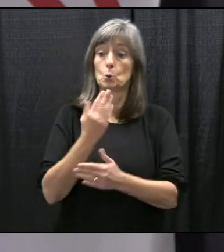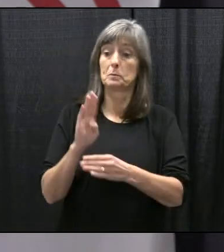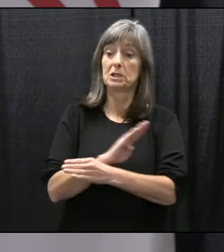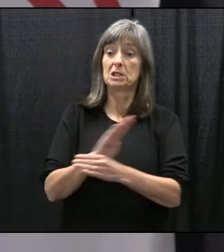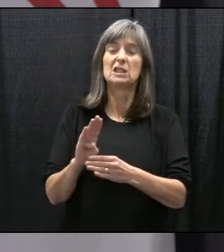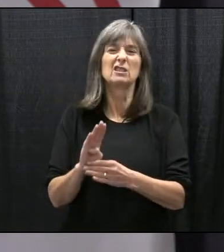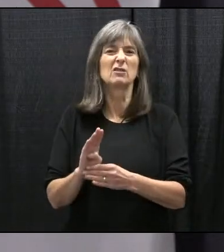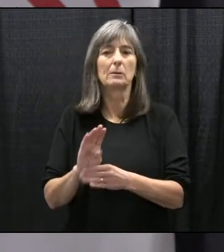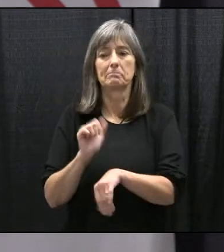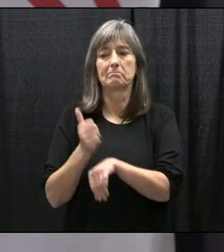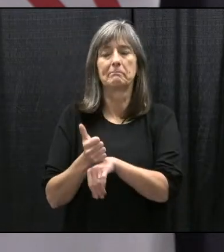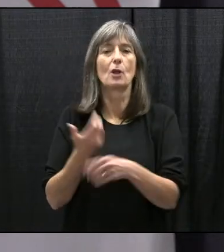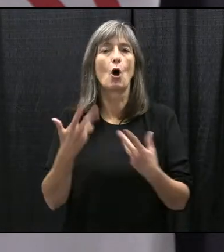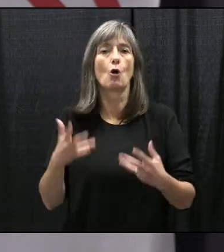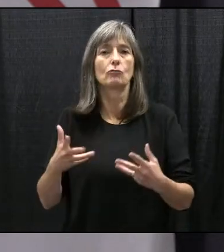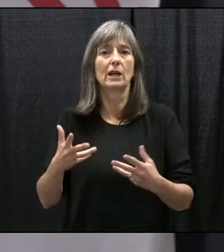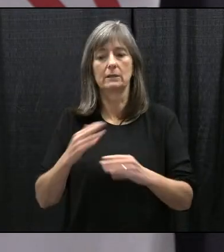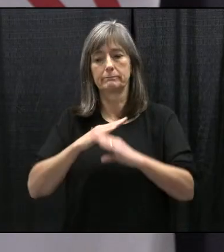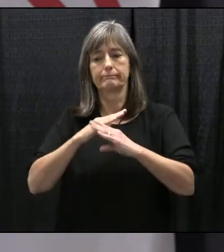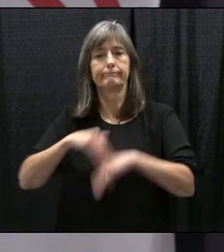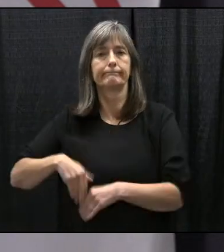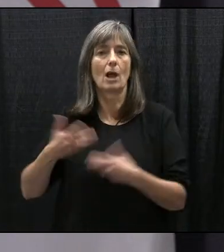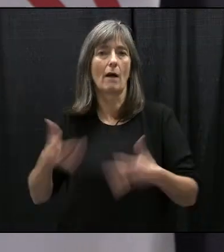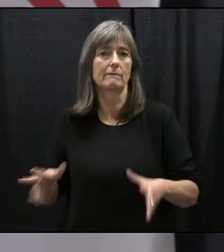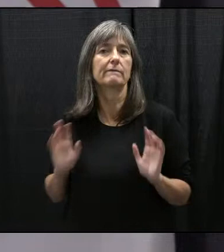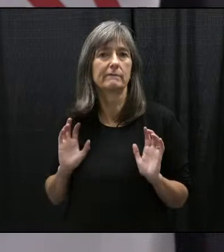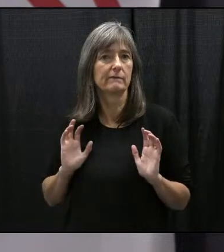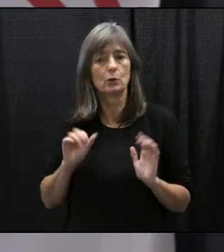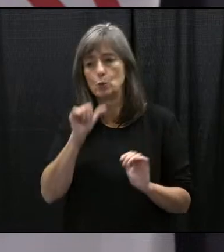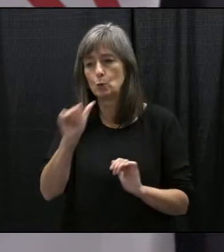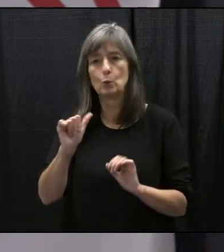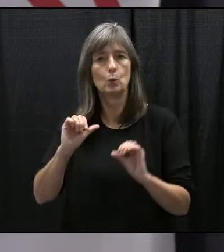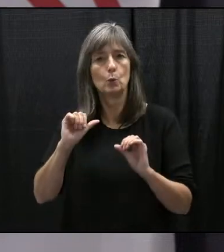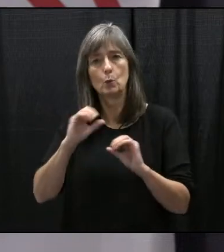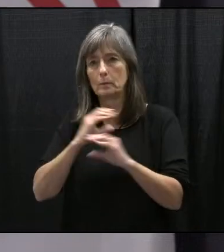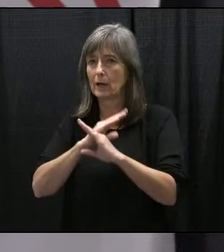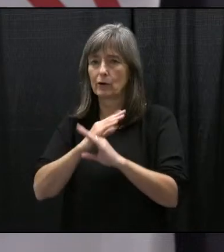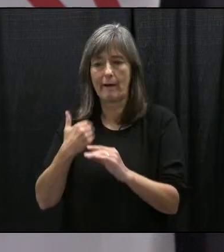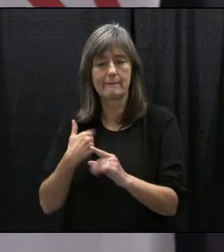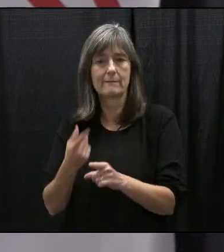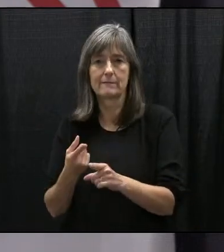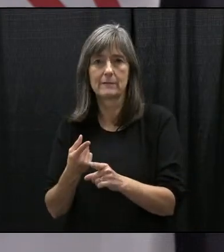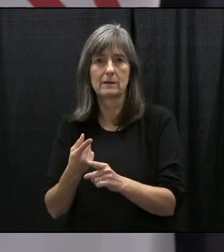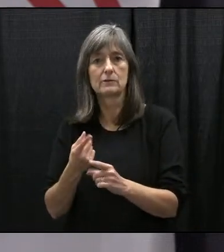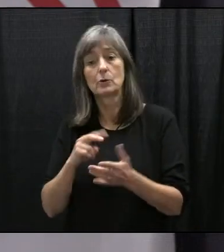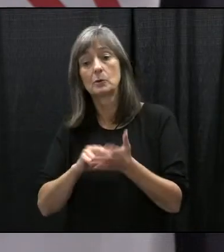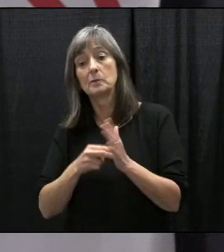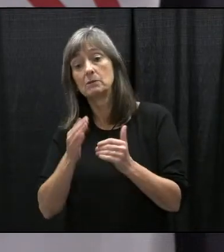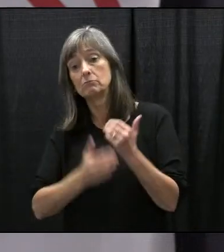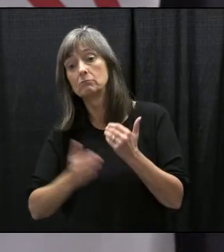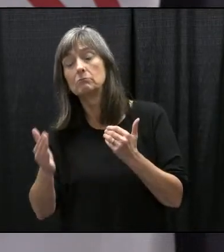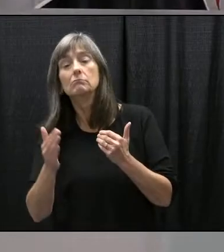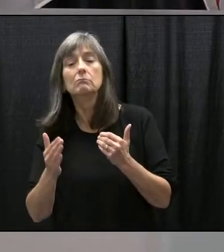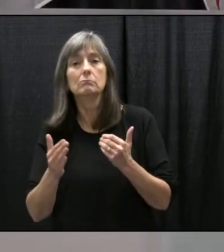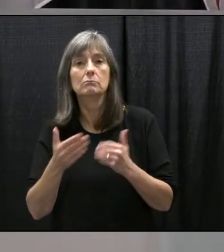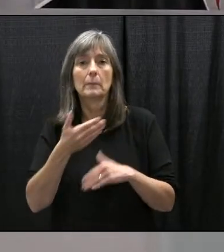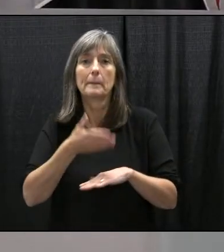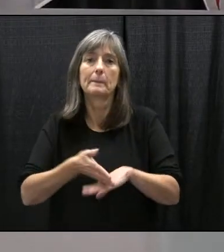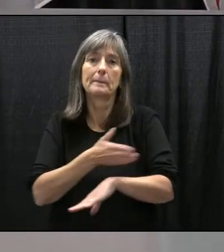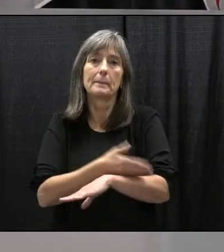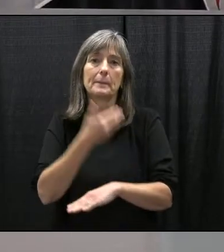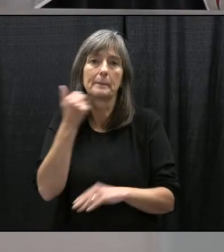will already have put those in their business plans, and there won't be any surprises in the future.